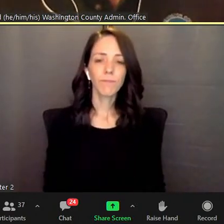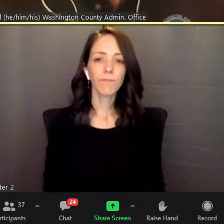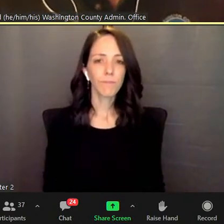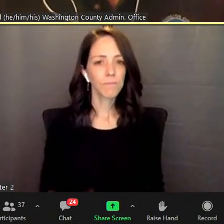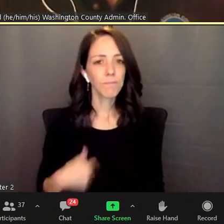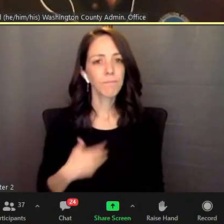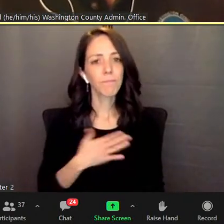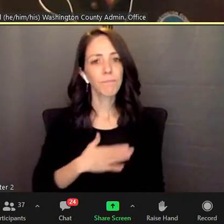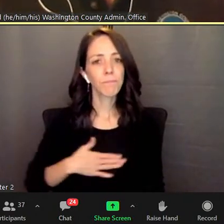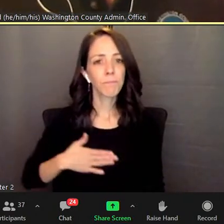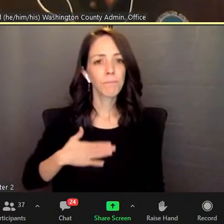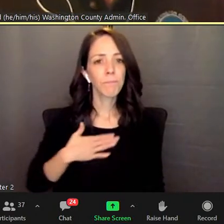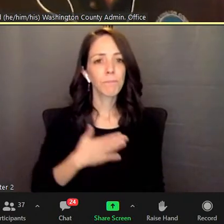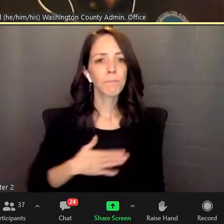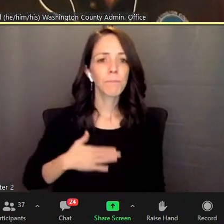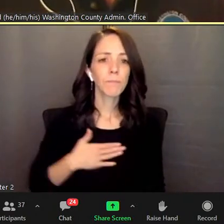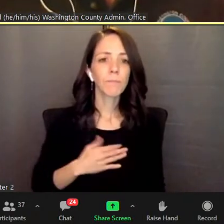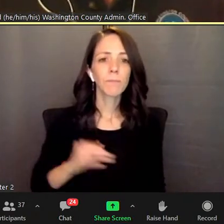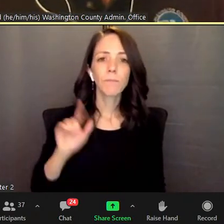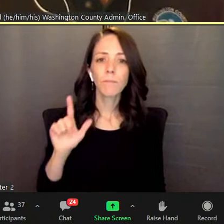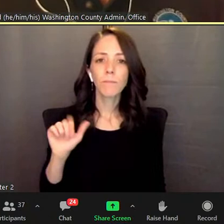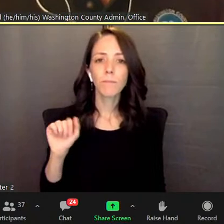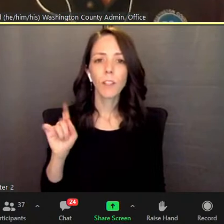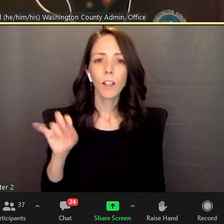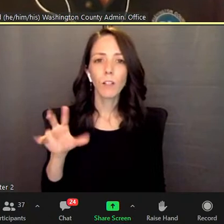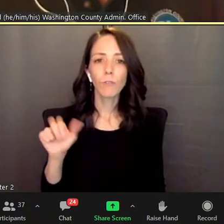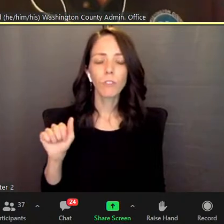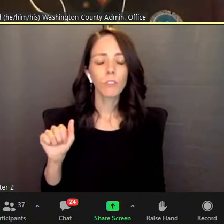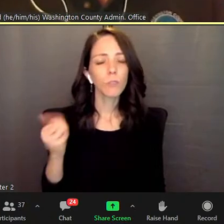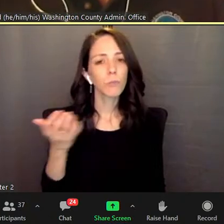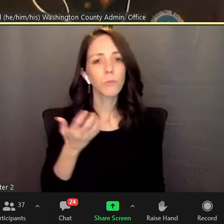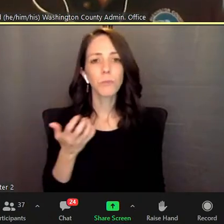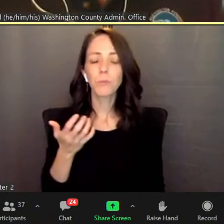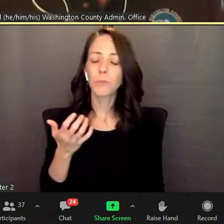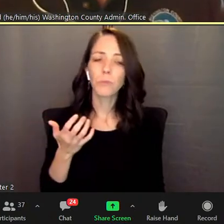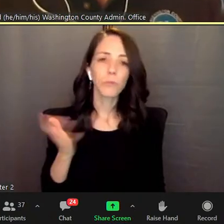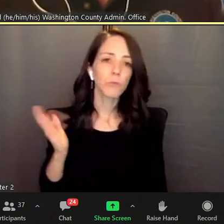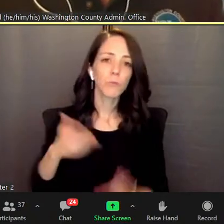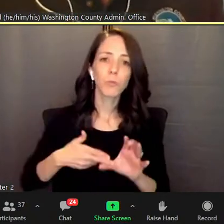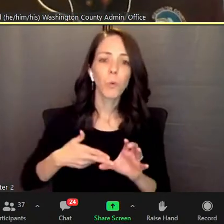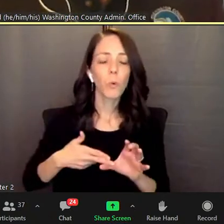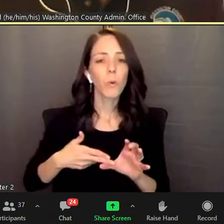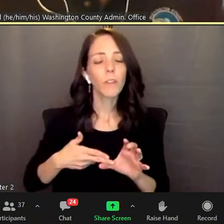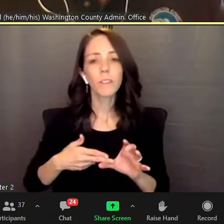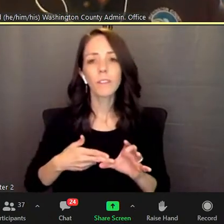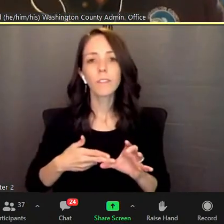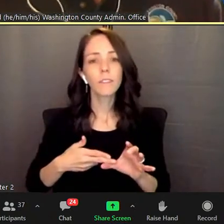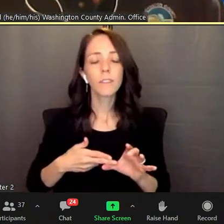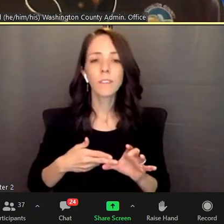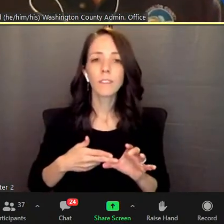appreciated Latricia greatly since she's been brought on board as our Chief Equity Officer. And I think we can put